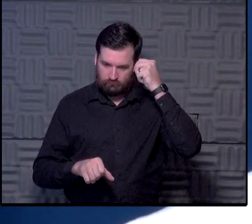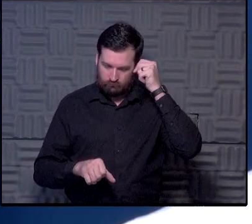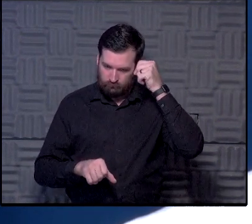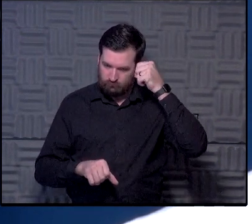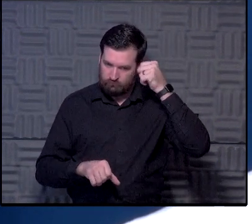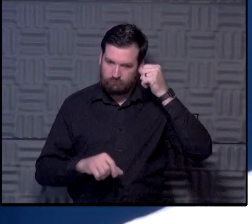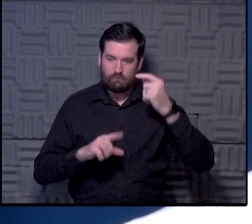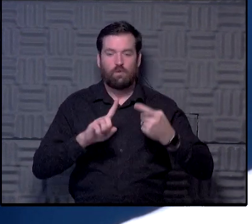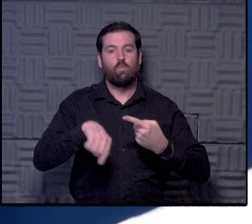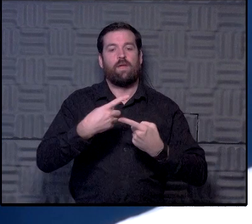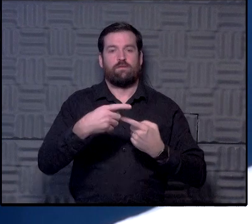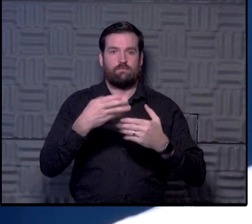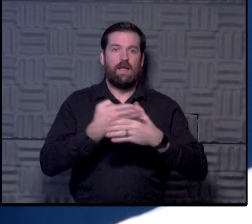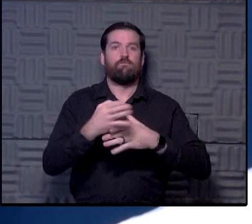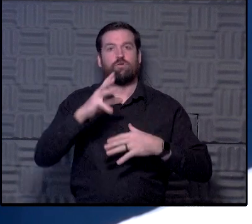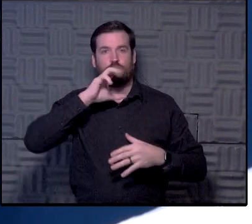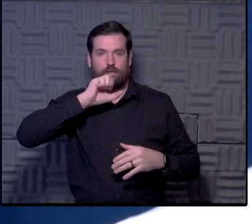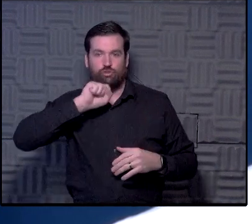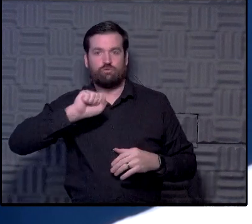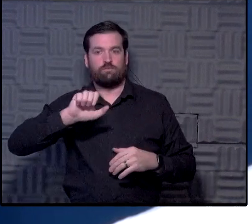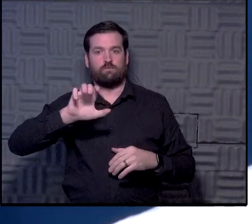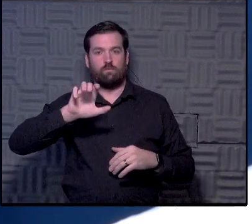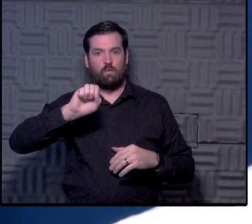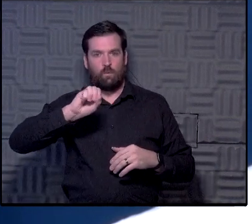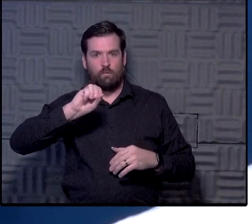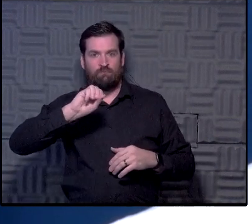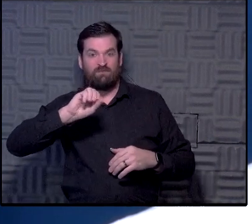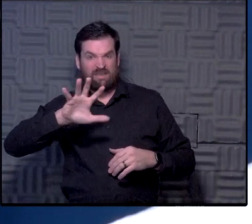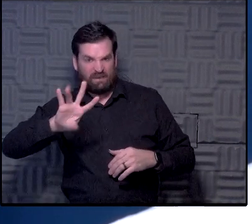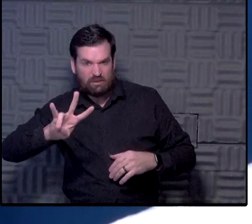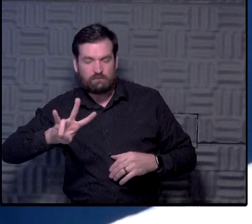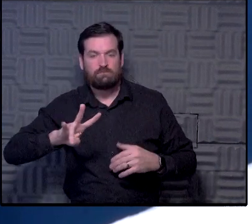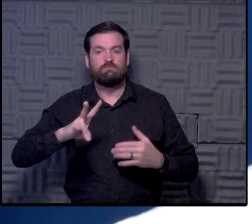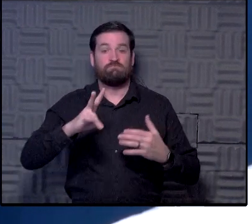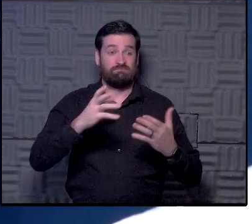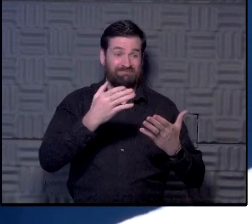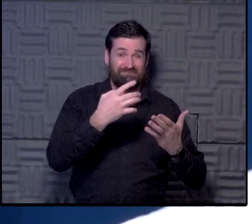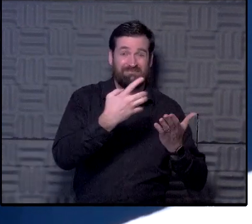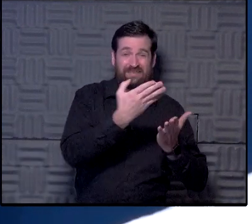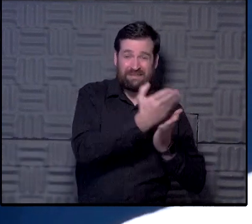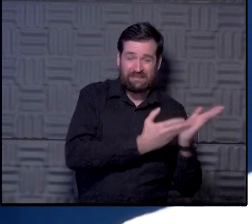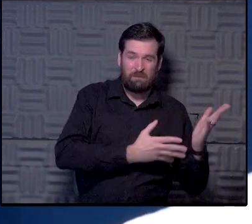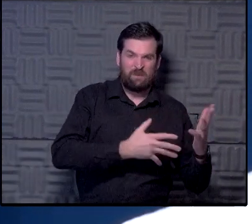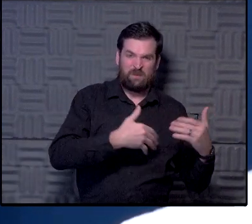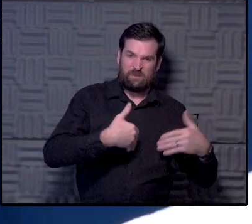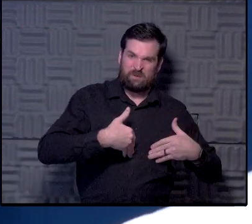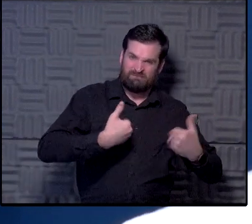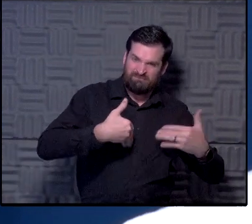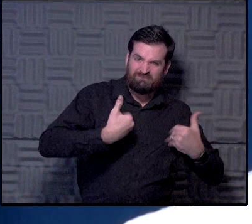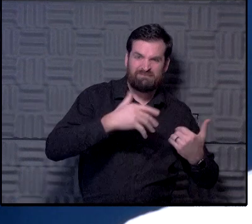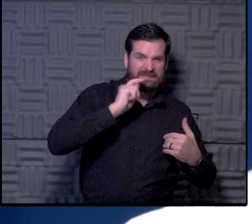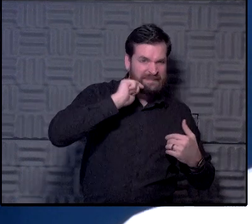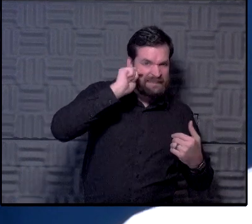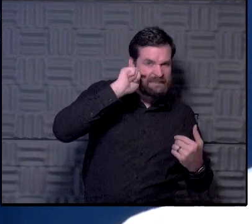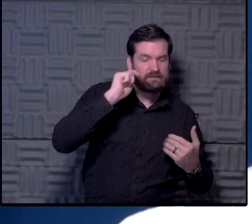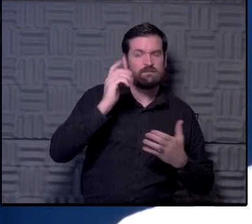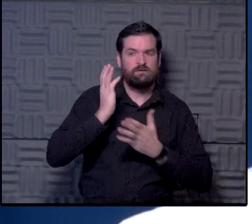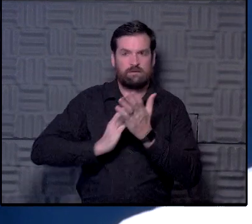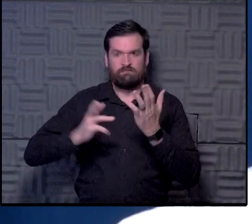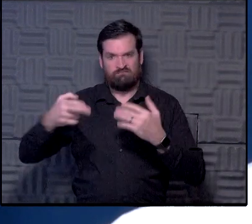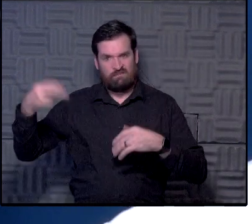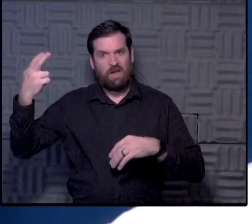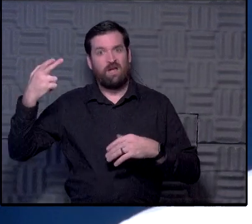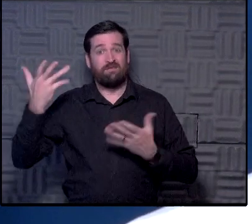of 57, there's always someone who's at the low end of that, maybe in their teens, and someone at the high end of that range, maybe